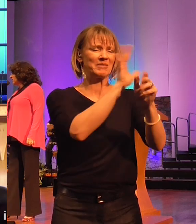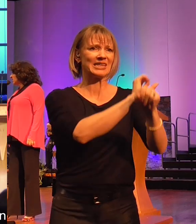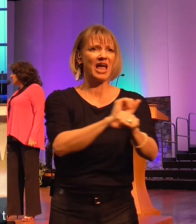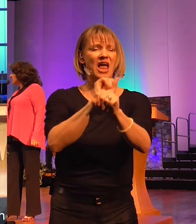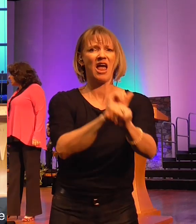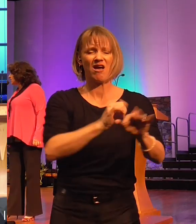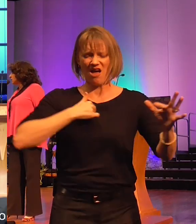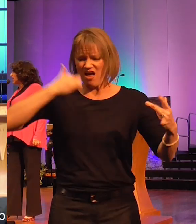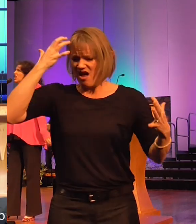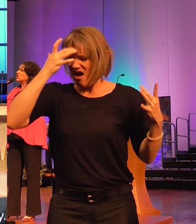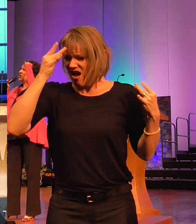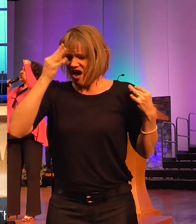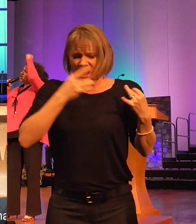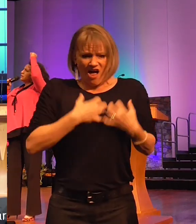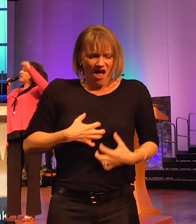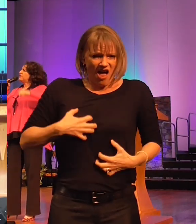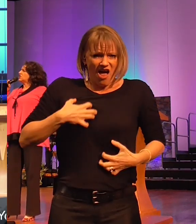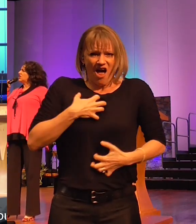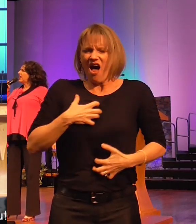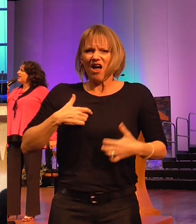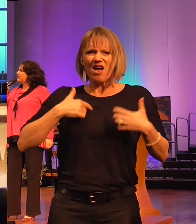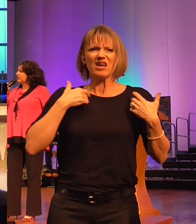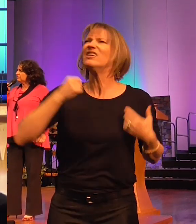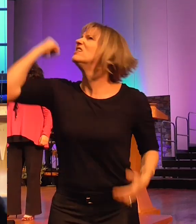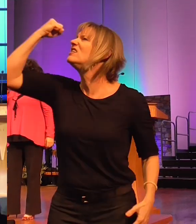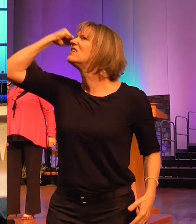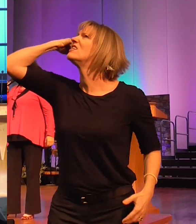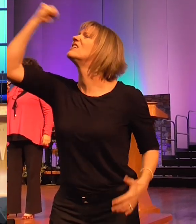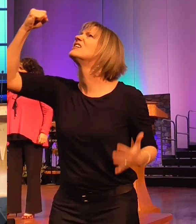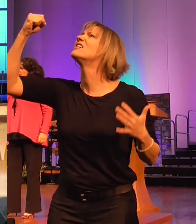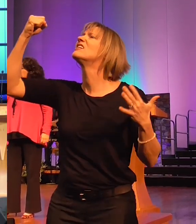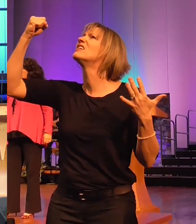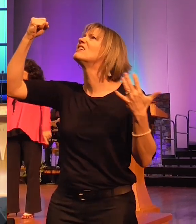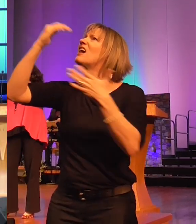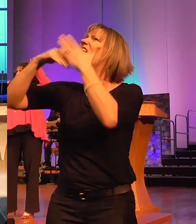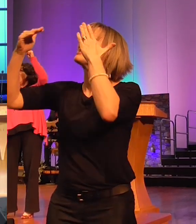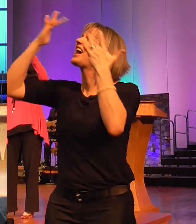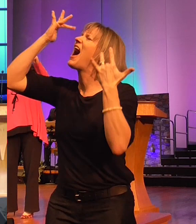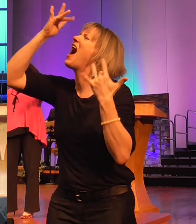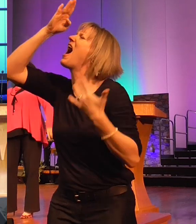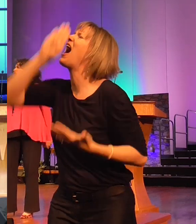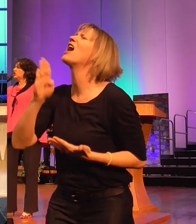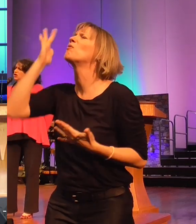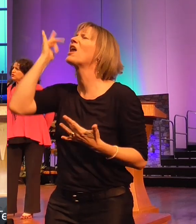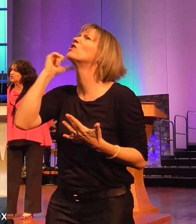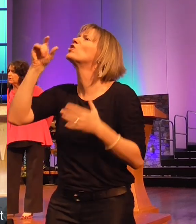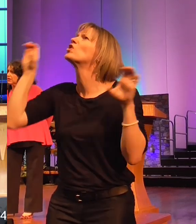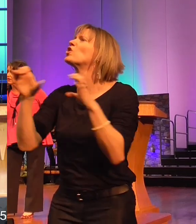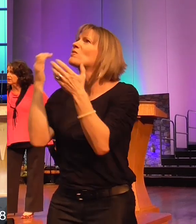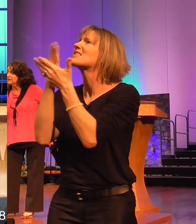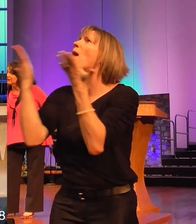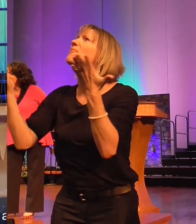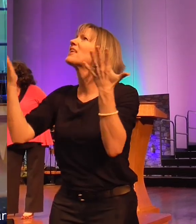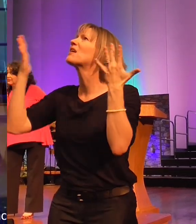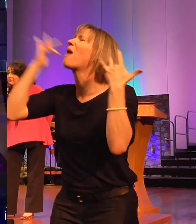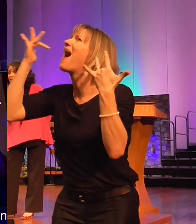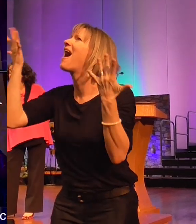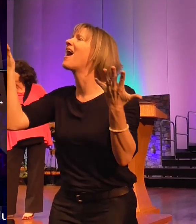The thought disgusted me, so I shook my fist at heaven. I said, God, why don't you do something?